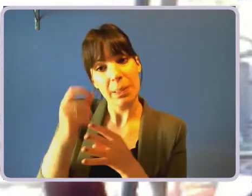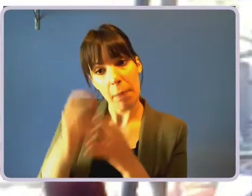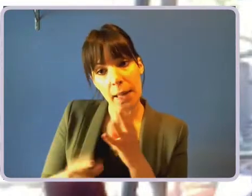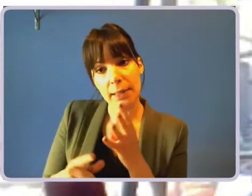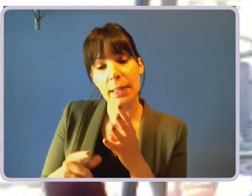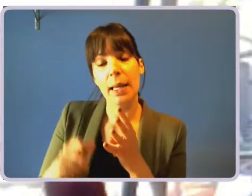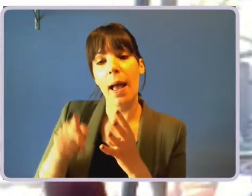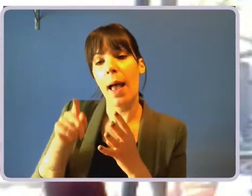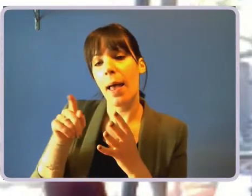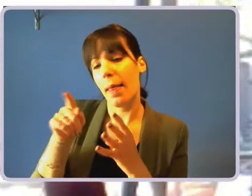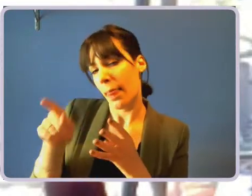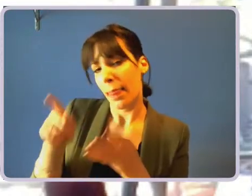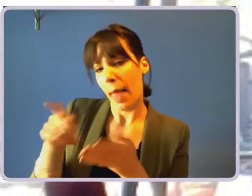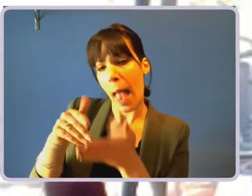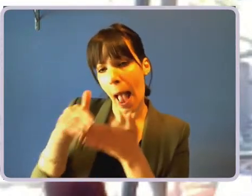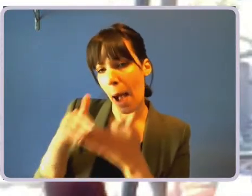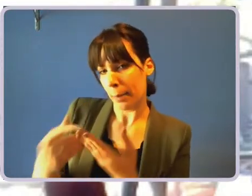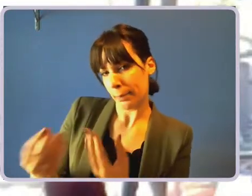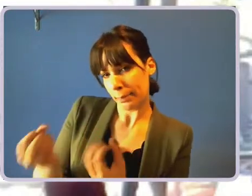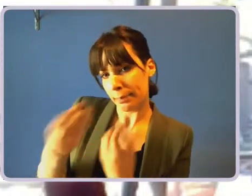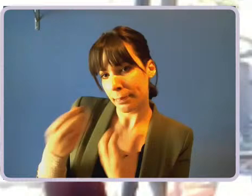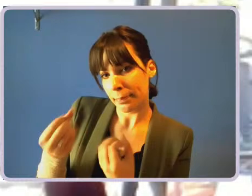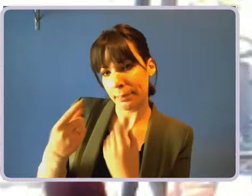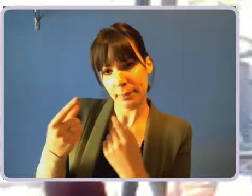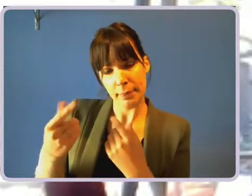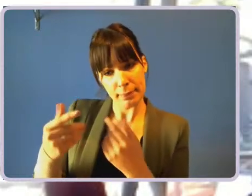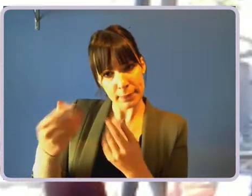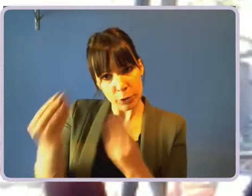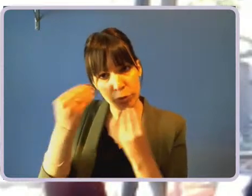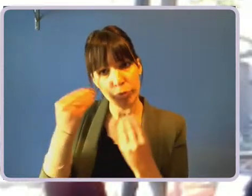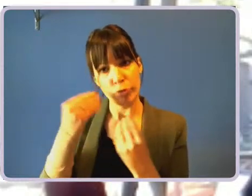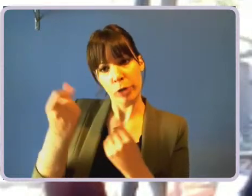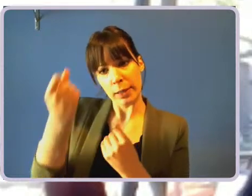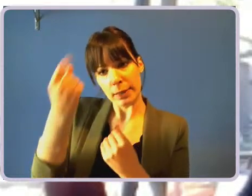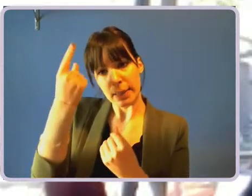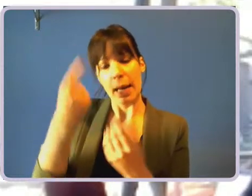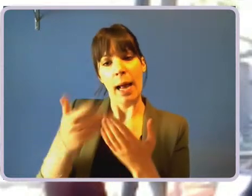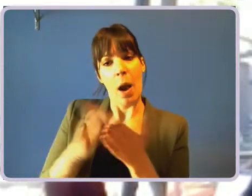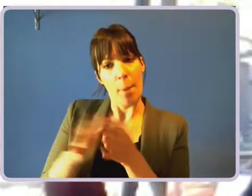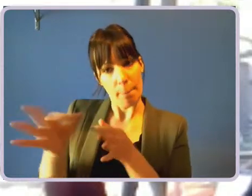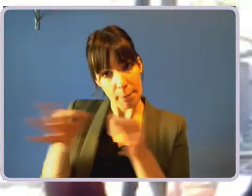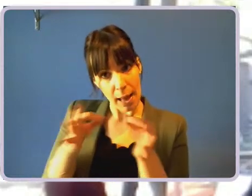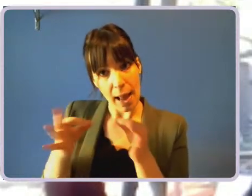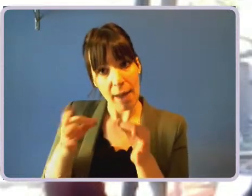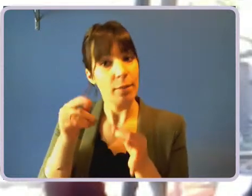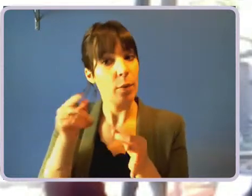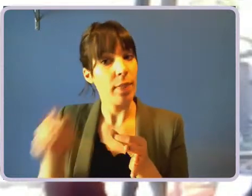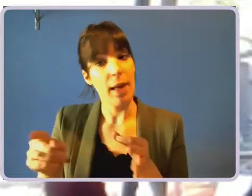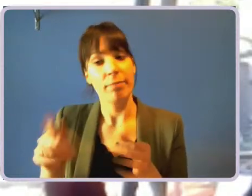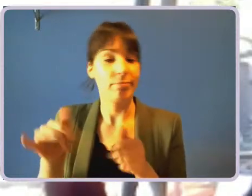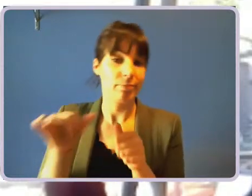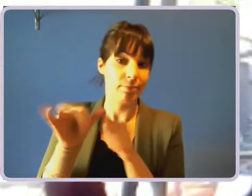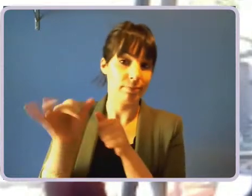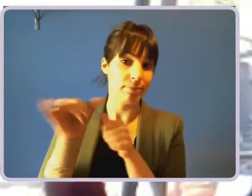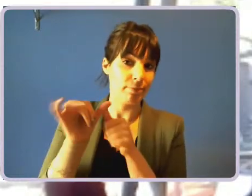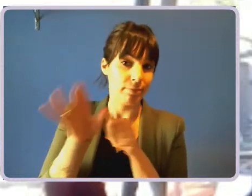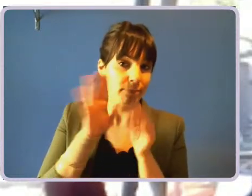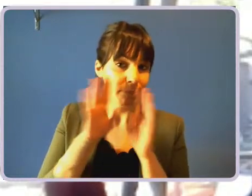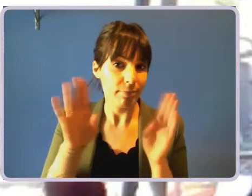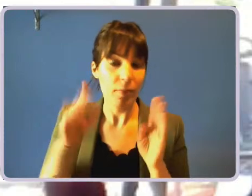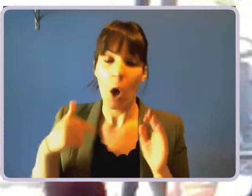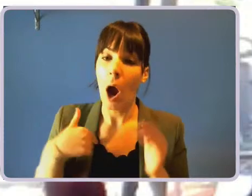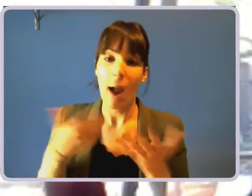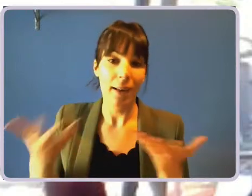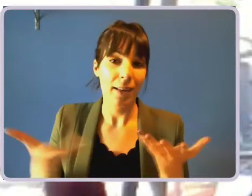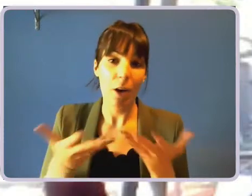and understanding to our planning processes, which is just awesome. I would encourage every local